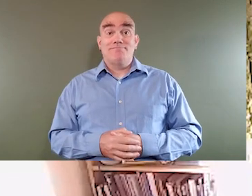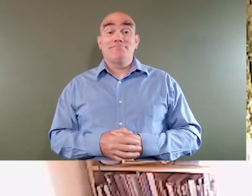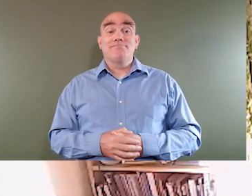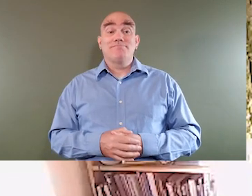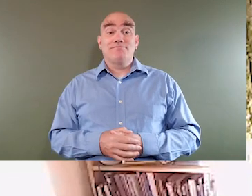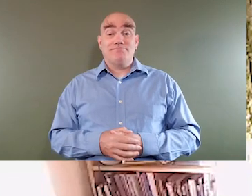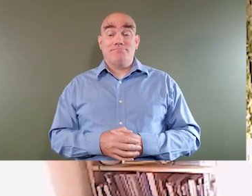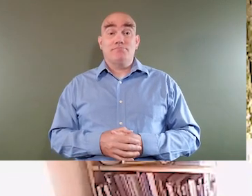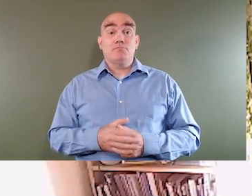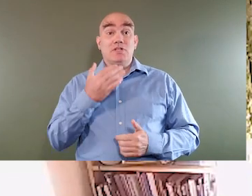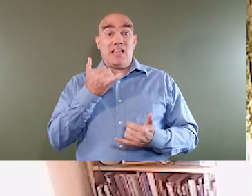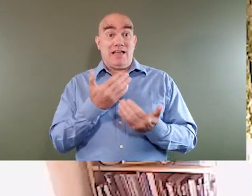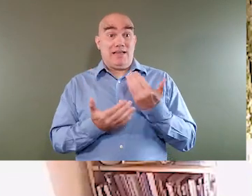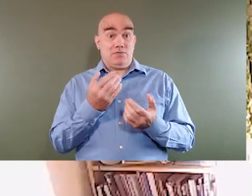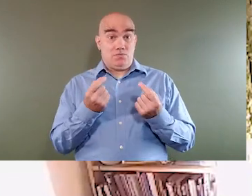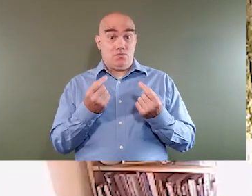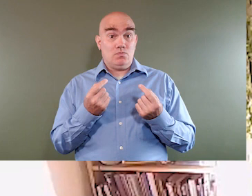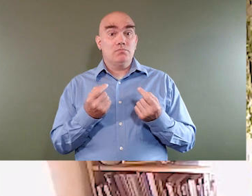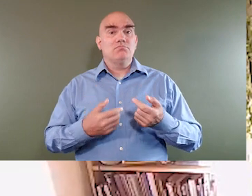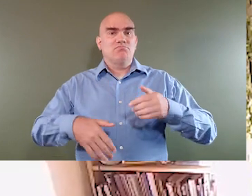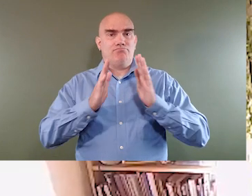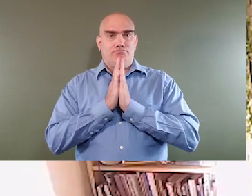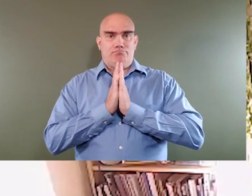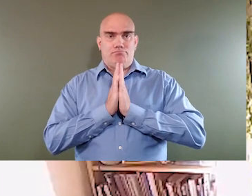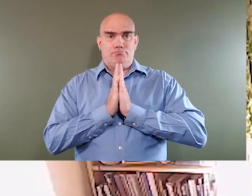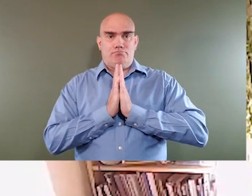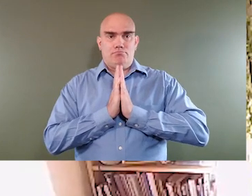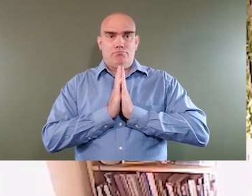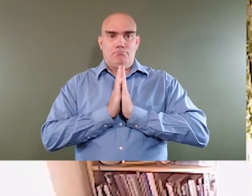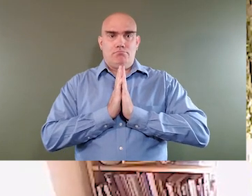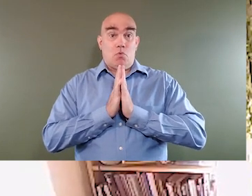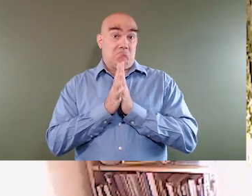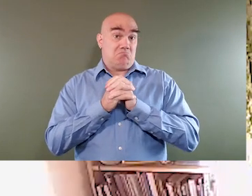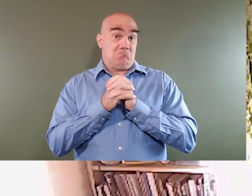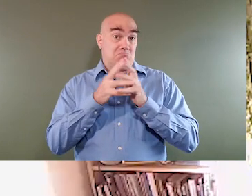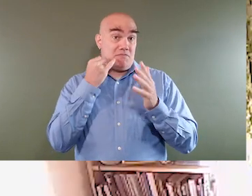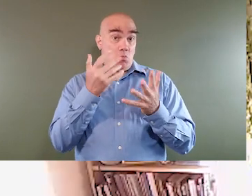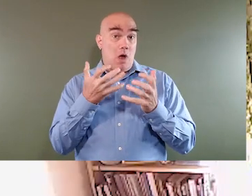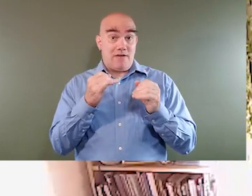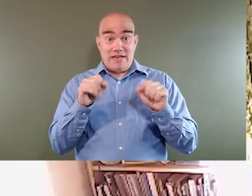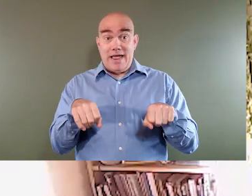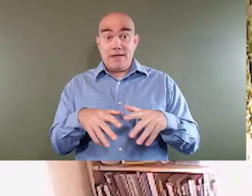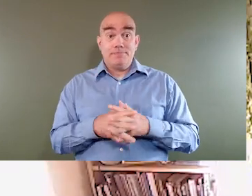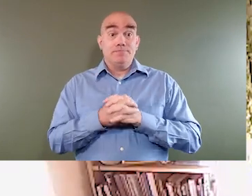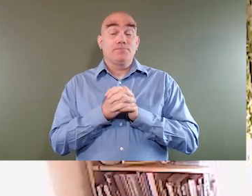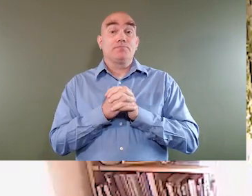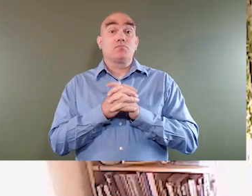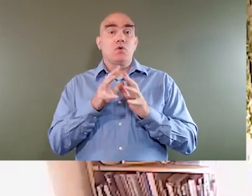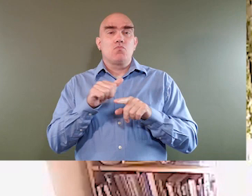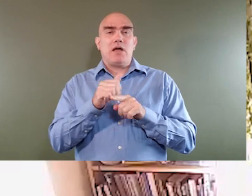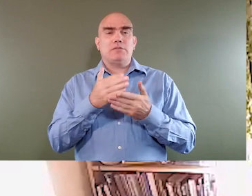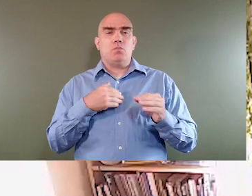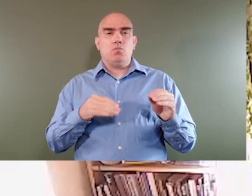Okay. And we're going to take the hands. We're going to press the hands together or interlace the fingers if you're able to. We're just going to practice some of our movements today that we'll